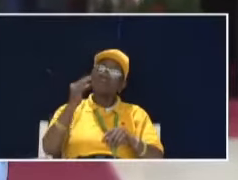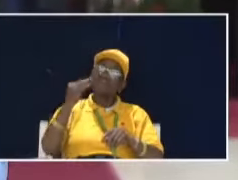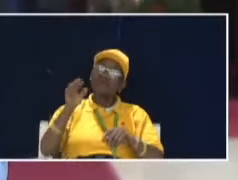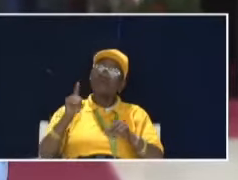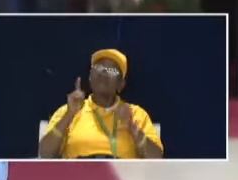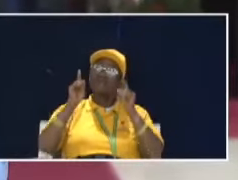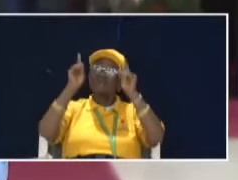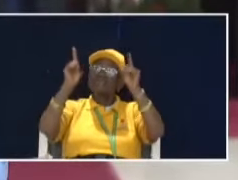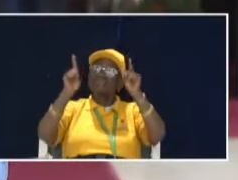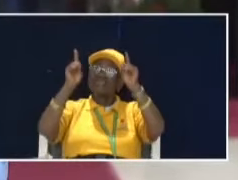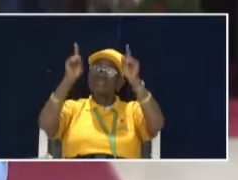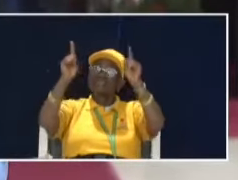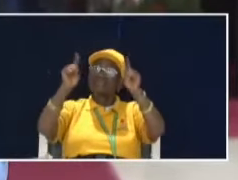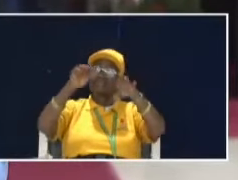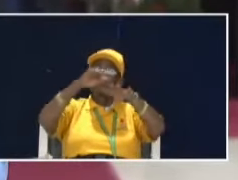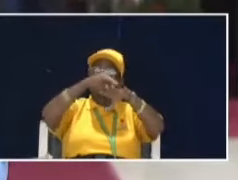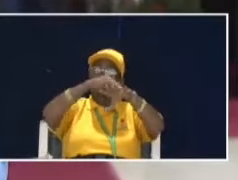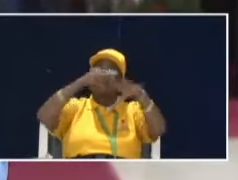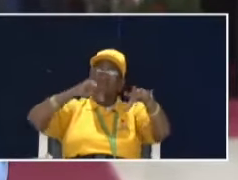calling.